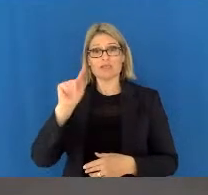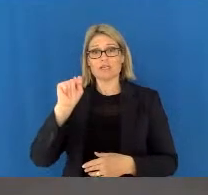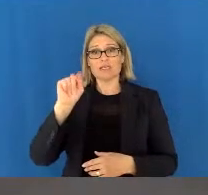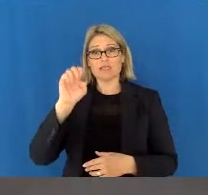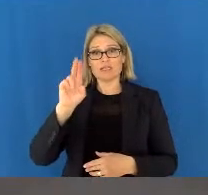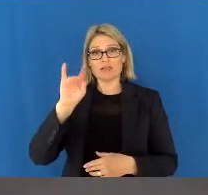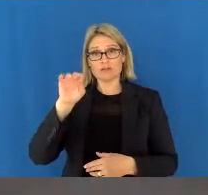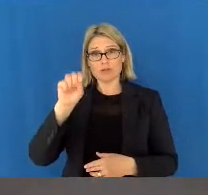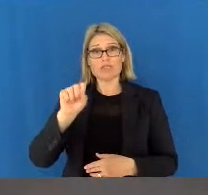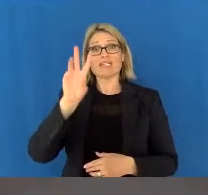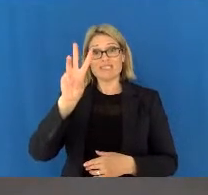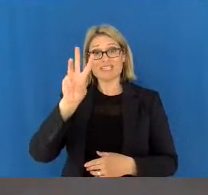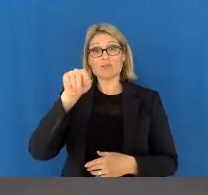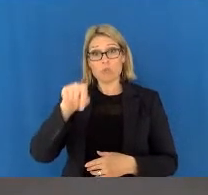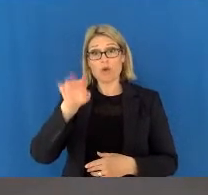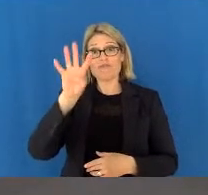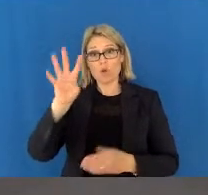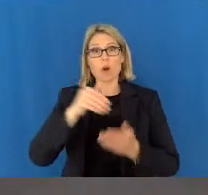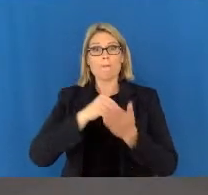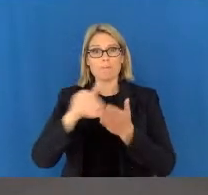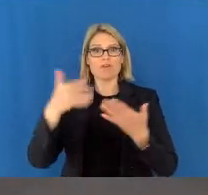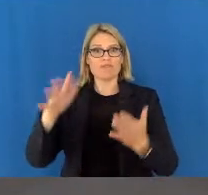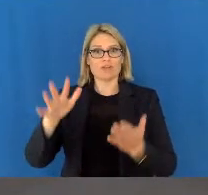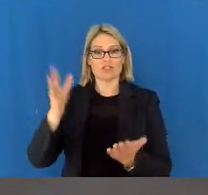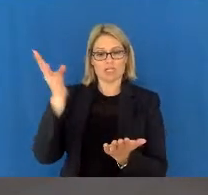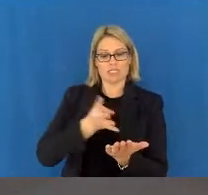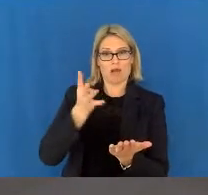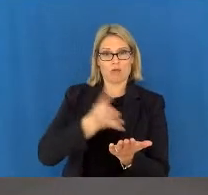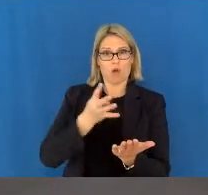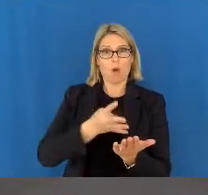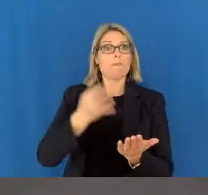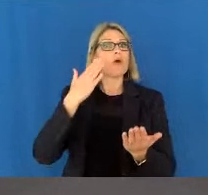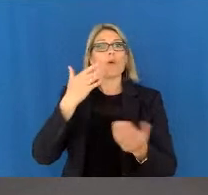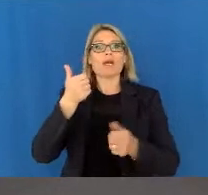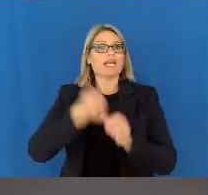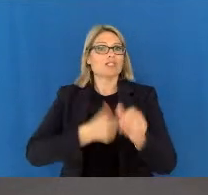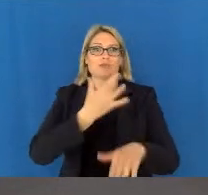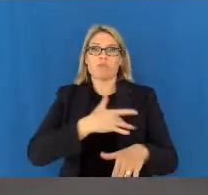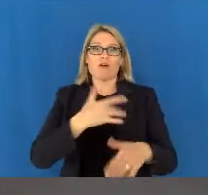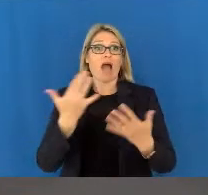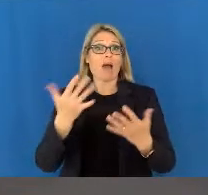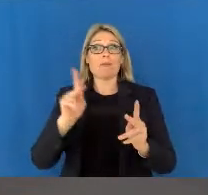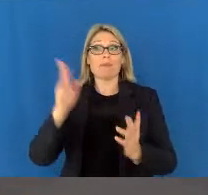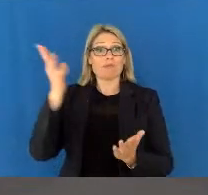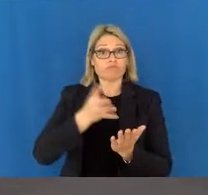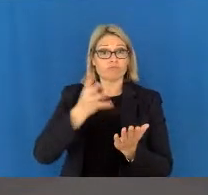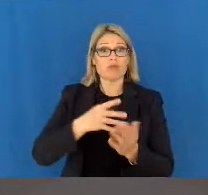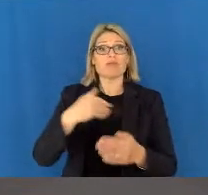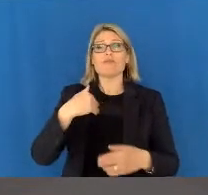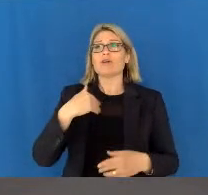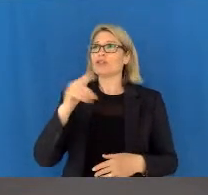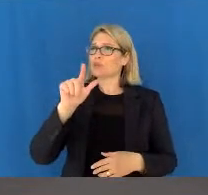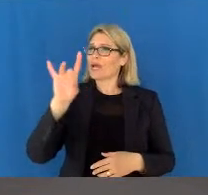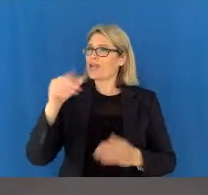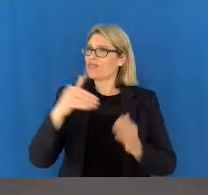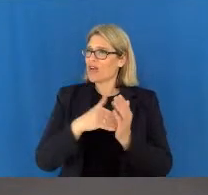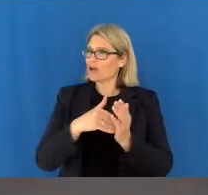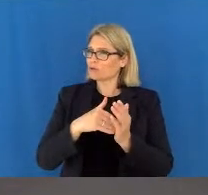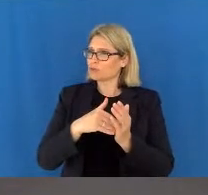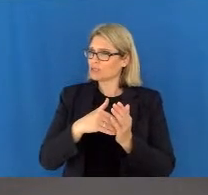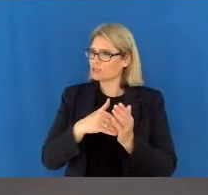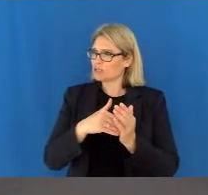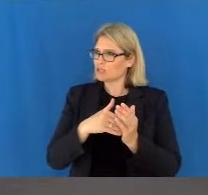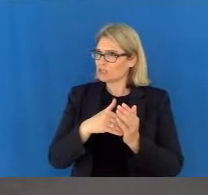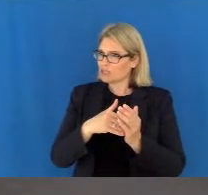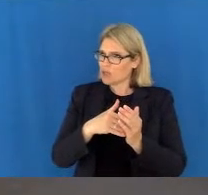6.4 million have downloaded the app. We just don't have a breakdown by province, and there are 28,000 one-time keys